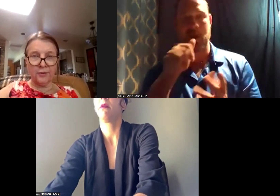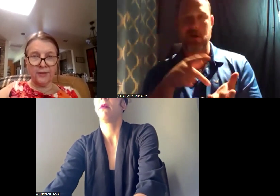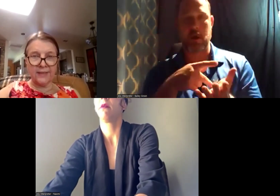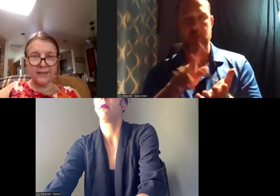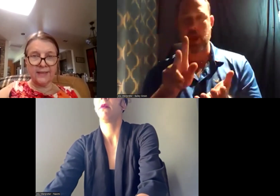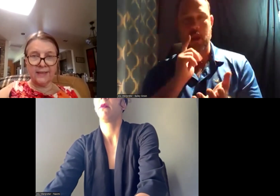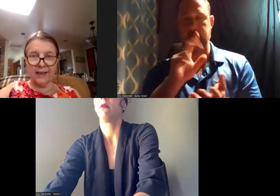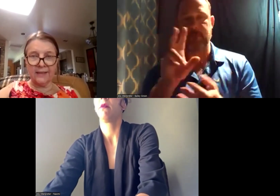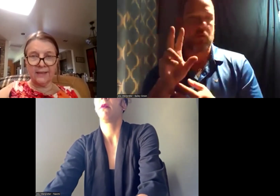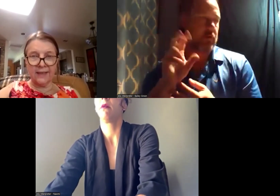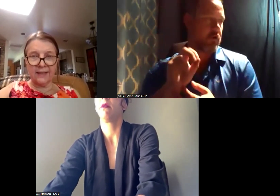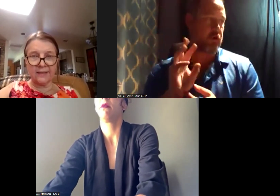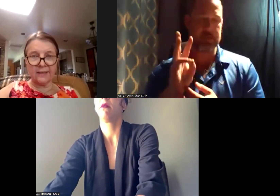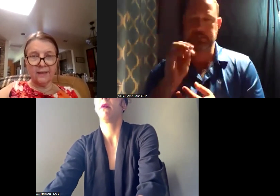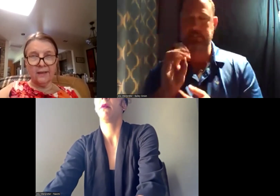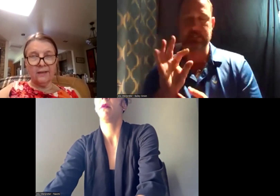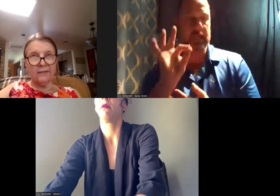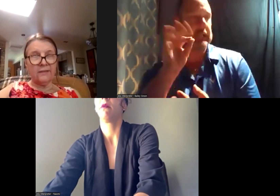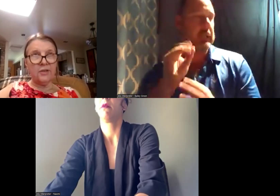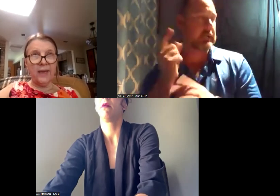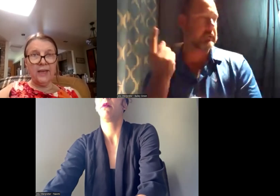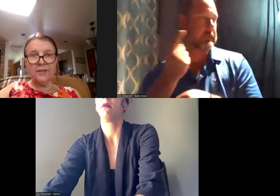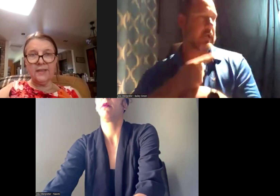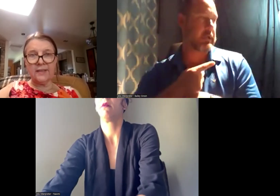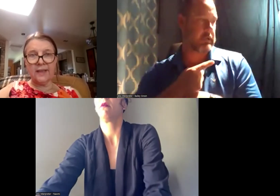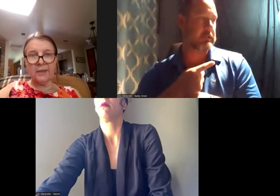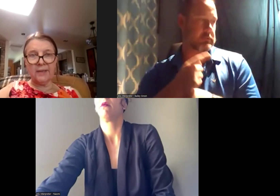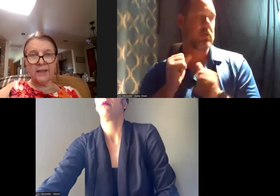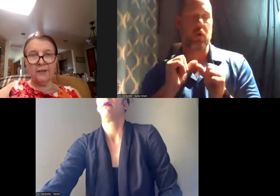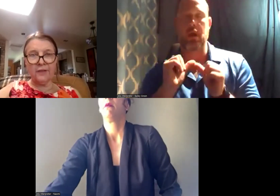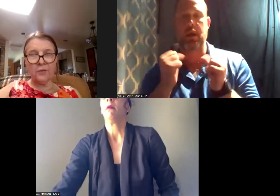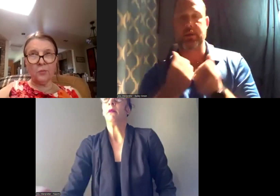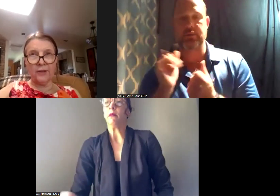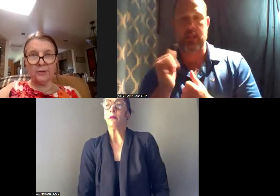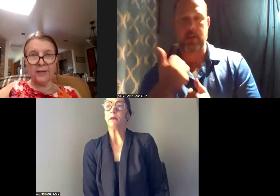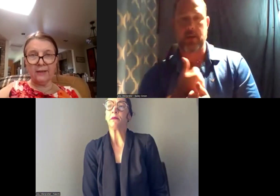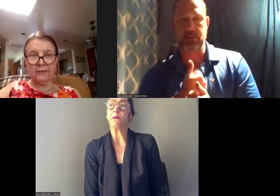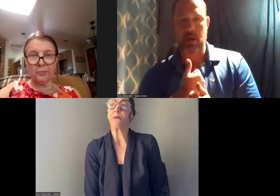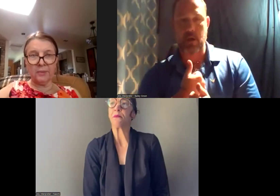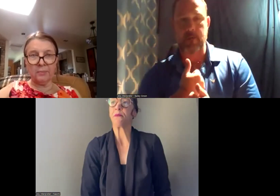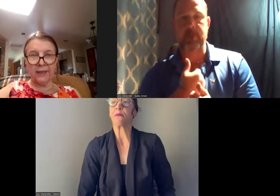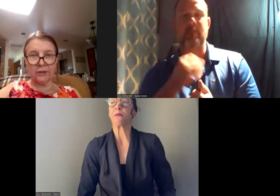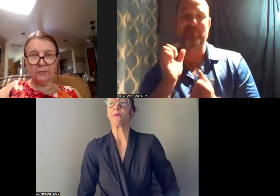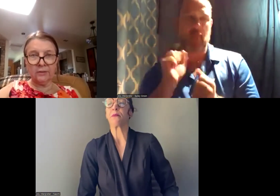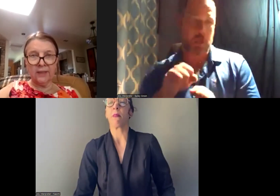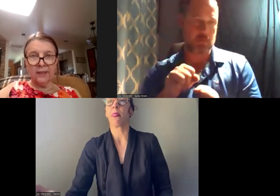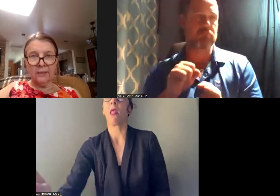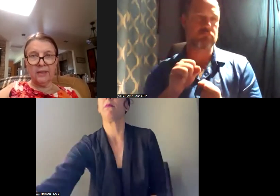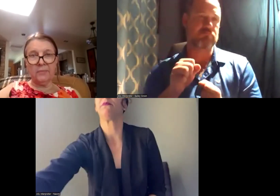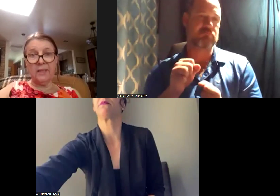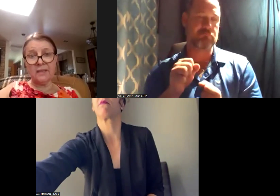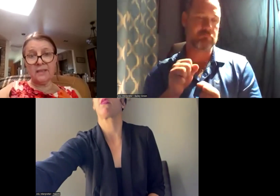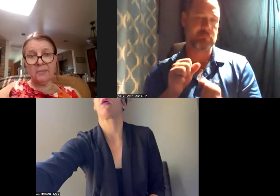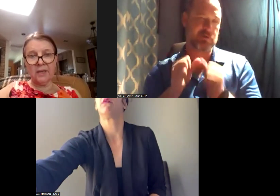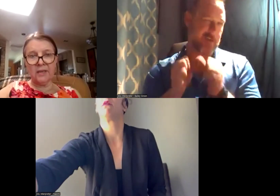for 30, 60, 90 days. So agencies like myself can weather that a little bit better, but